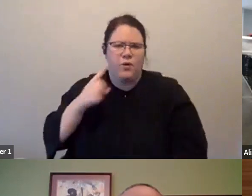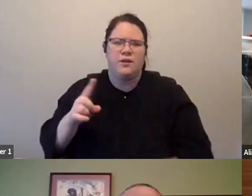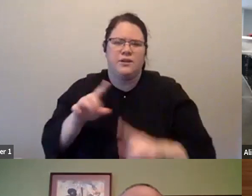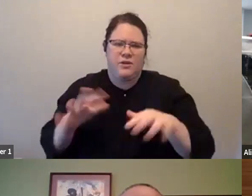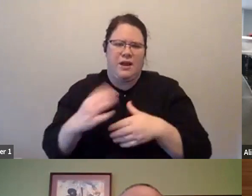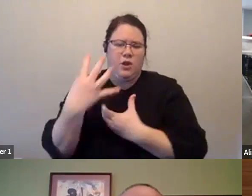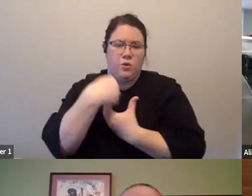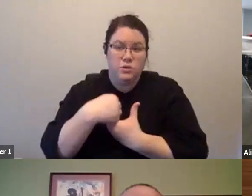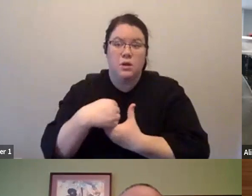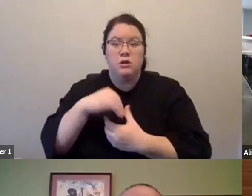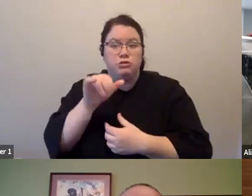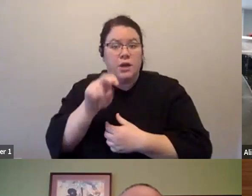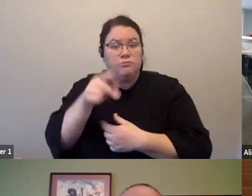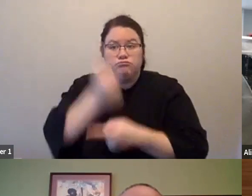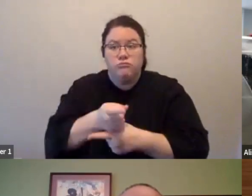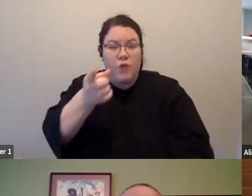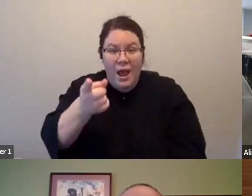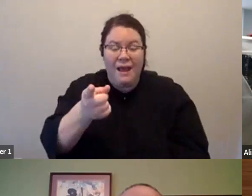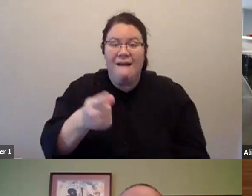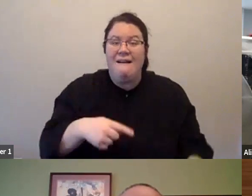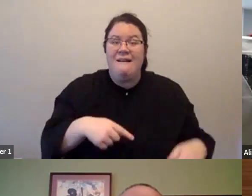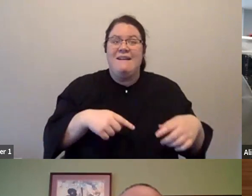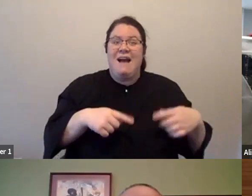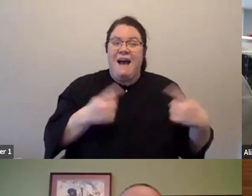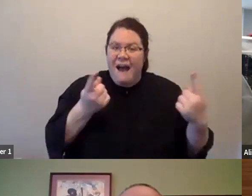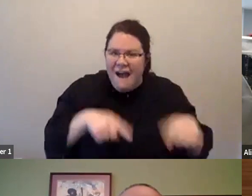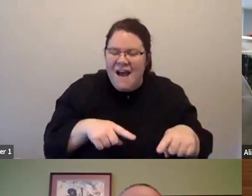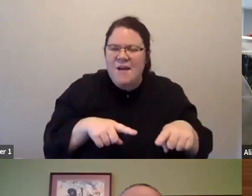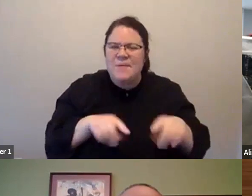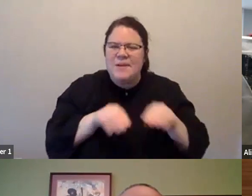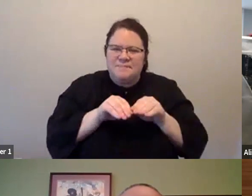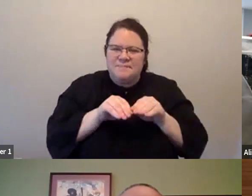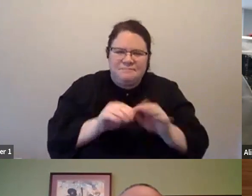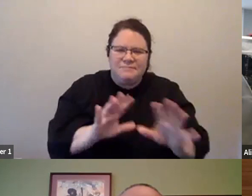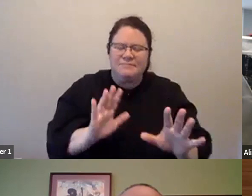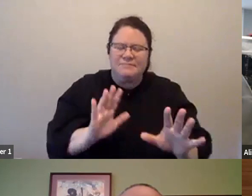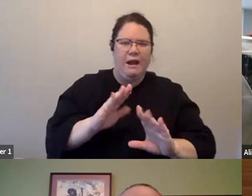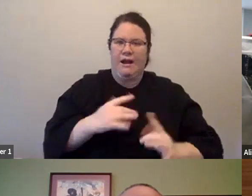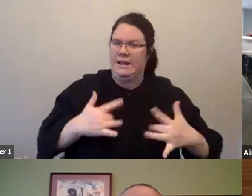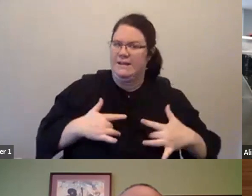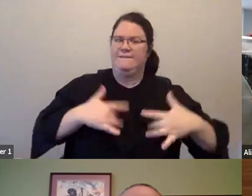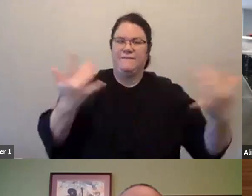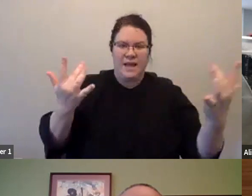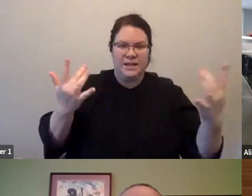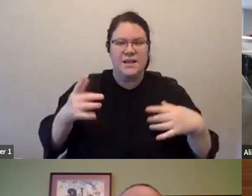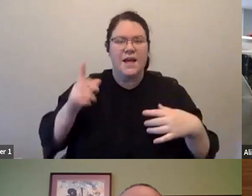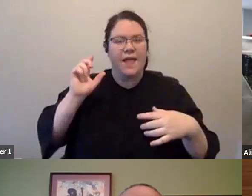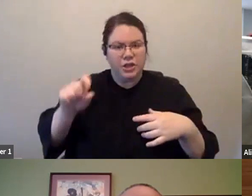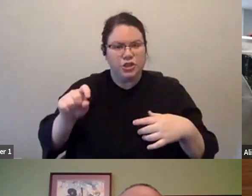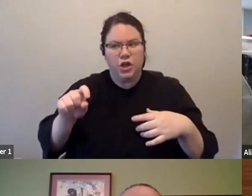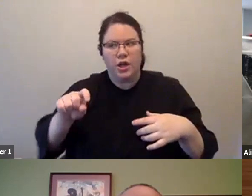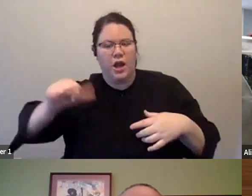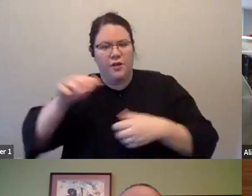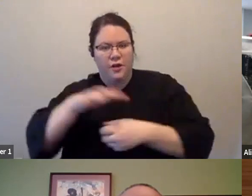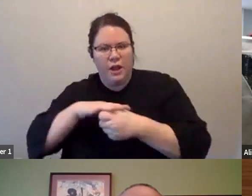you're right in that, yes, we launched one of our core events to be replicated across all of our regions,